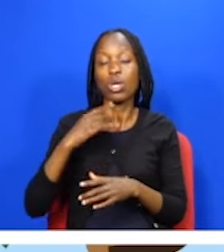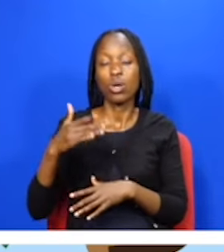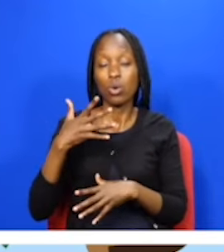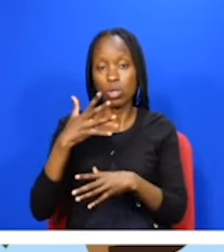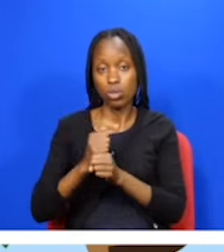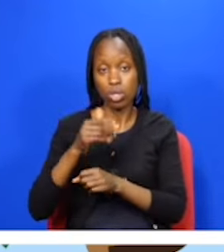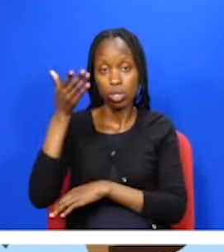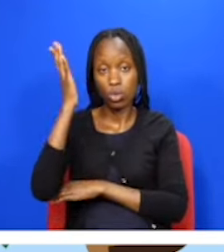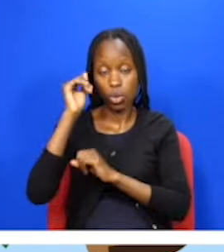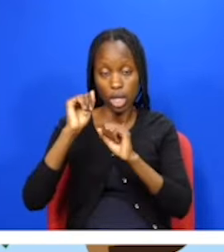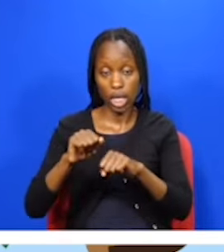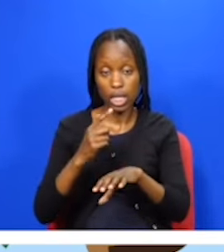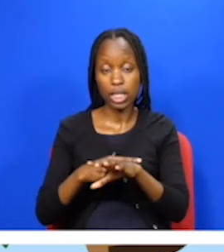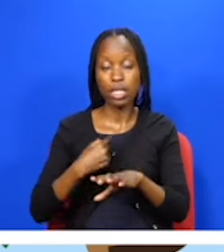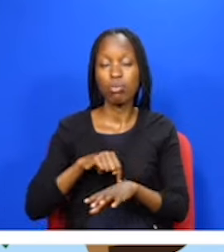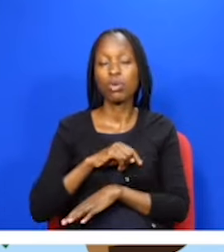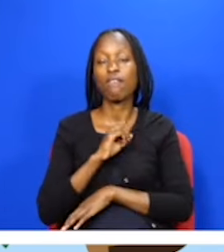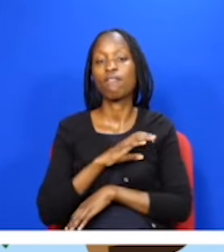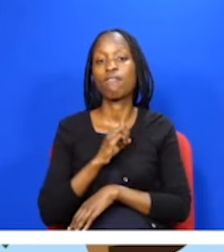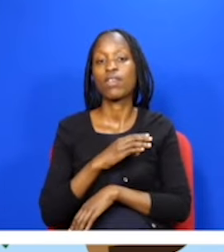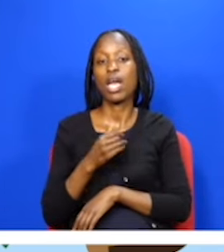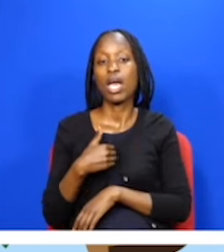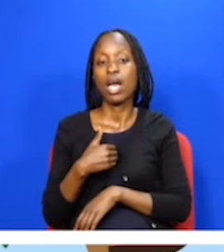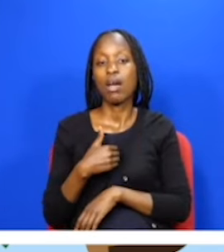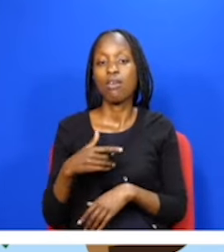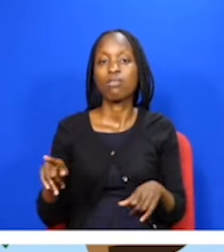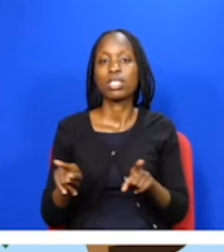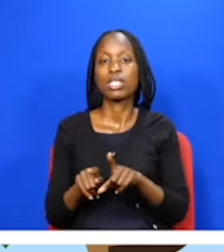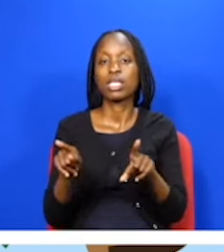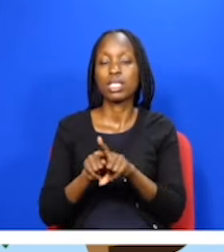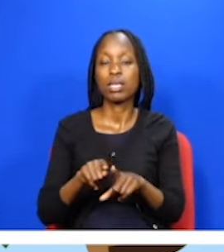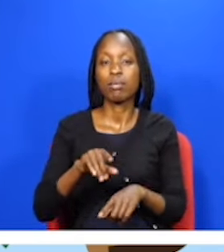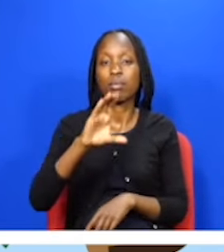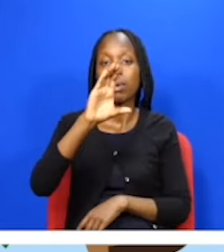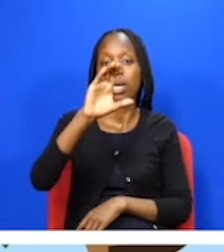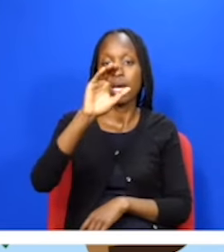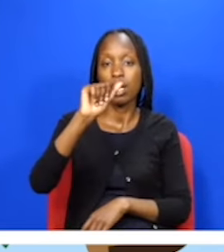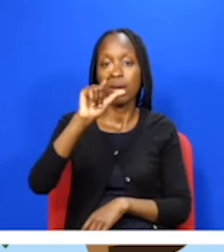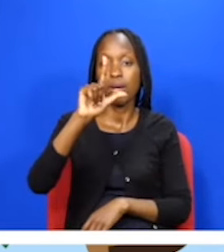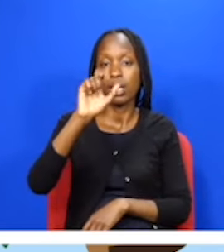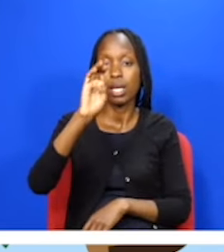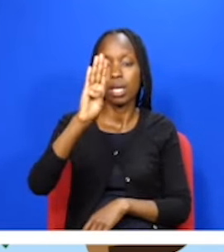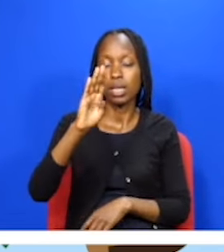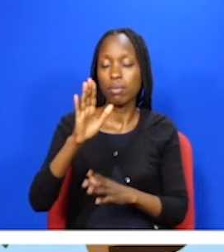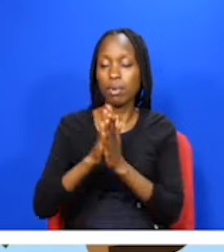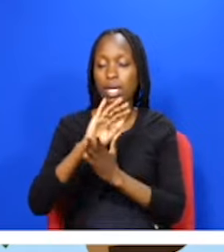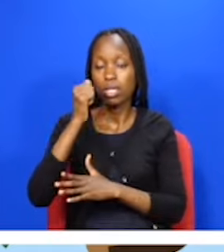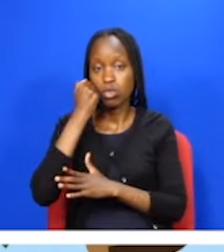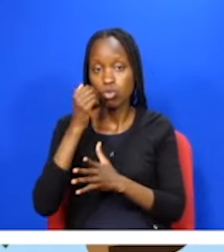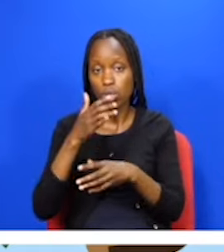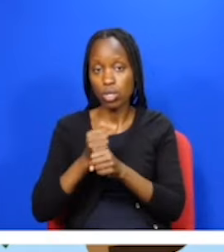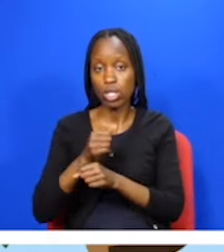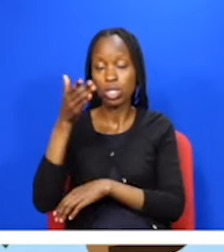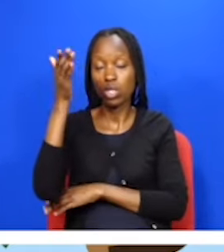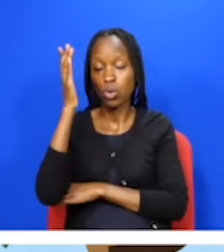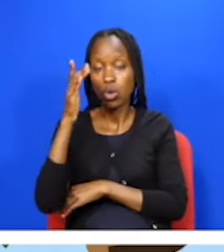we can always trust God when we are afraid, just like Caleb and Joshua trusted God. And also we have